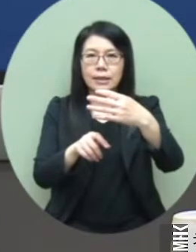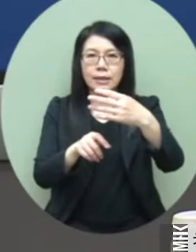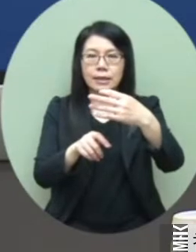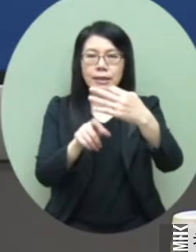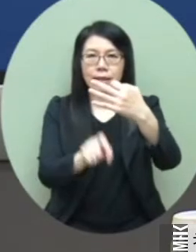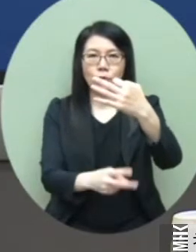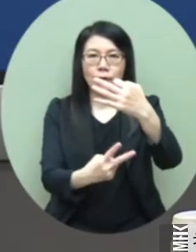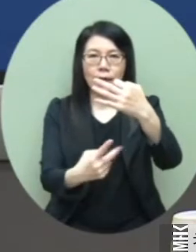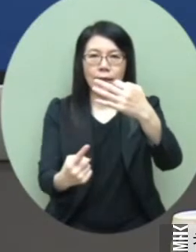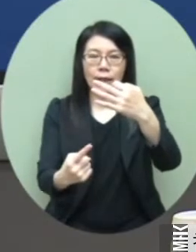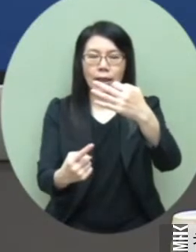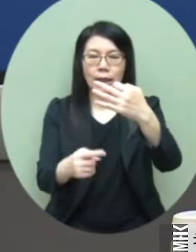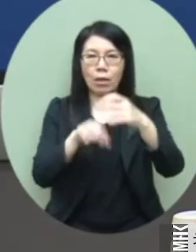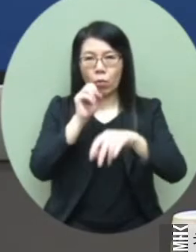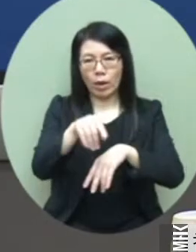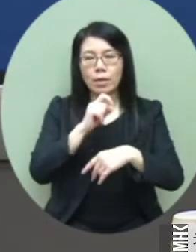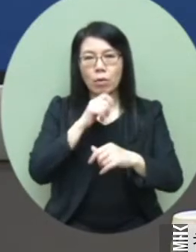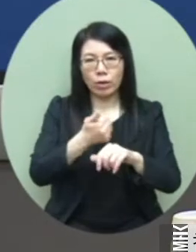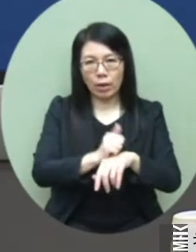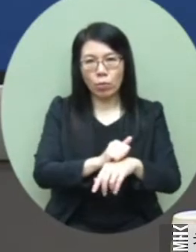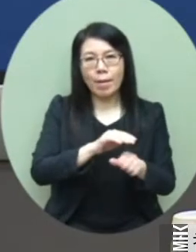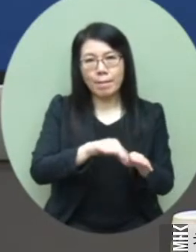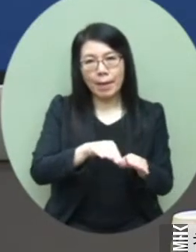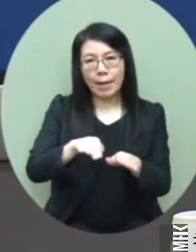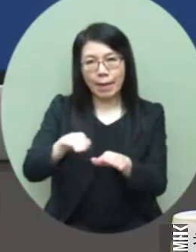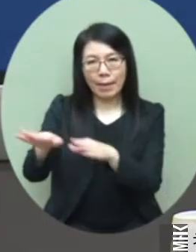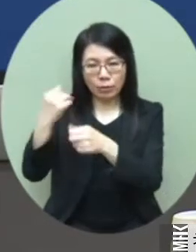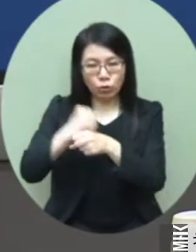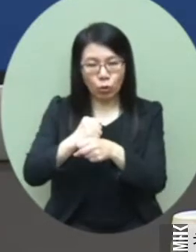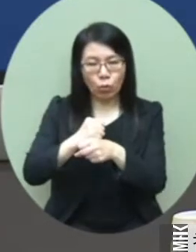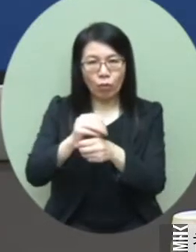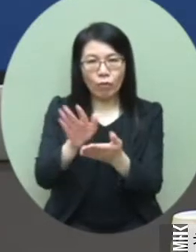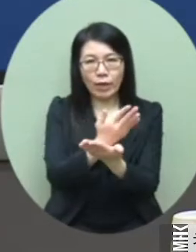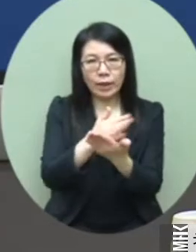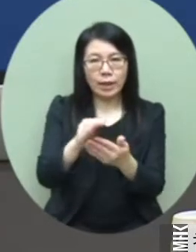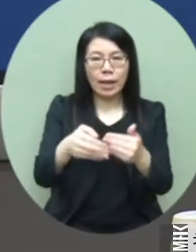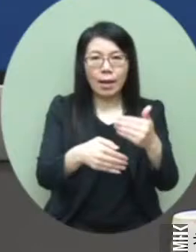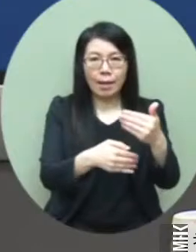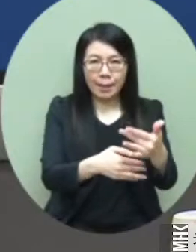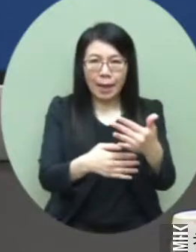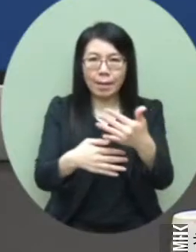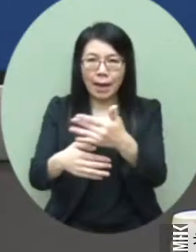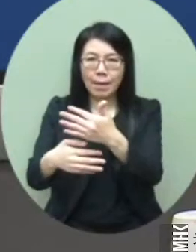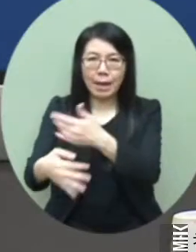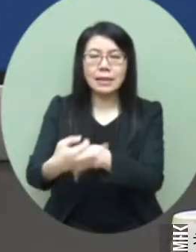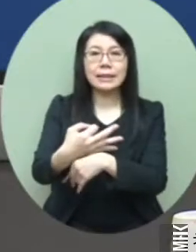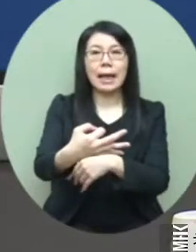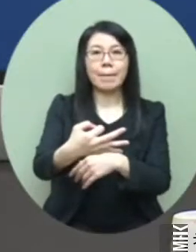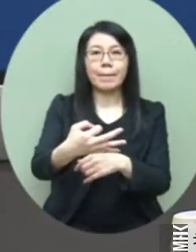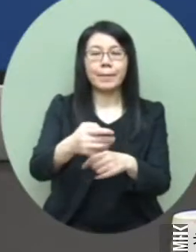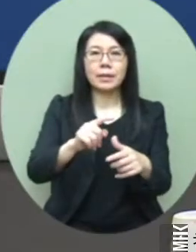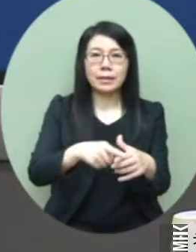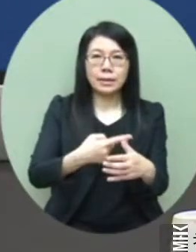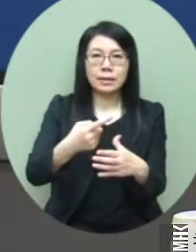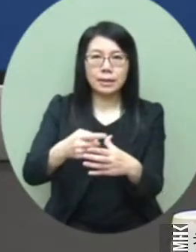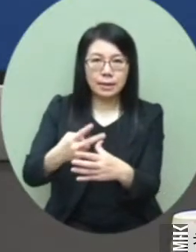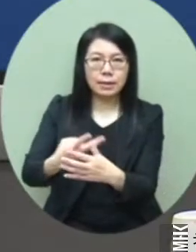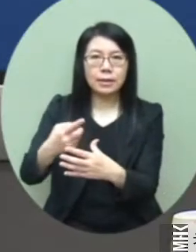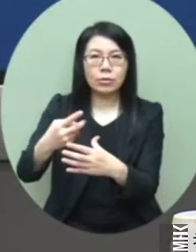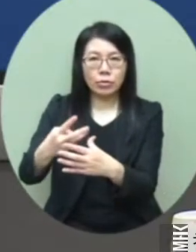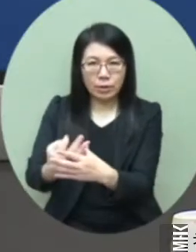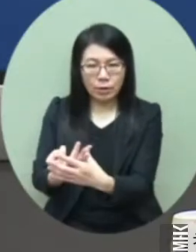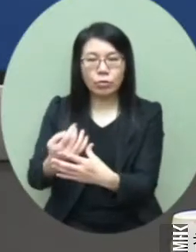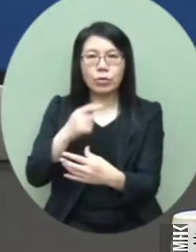a gradual, orderly manner through 3 stages over a period of 3 months. So we have not gone